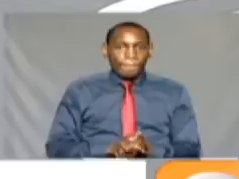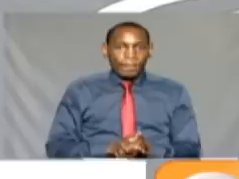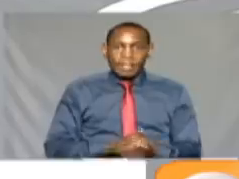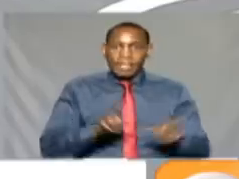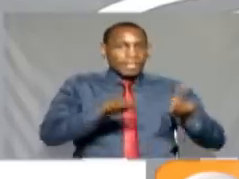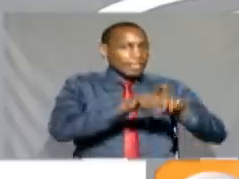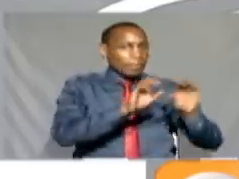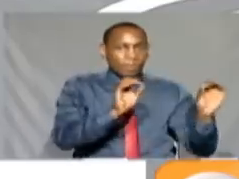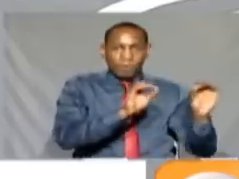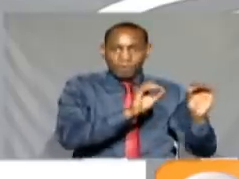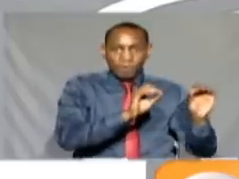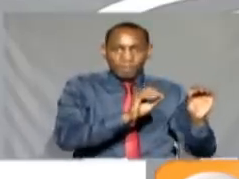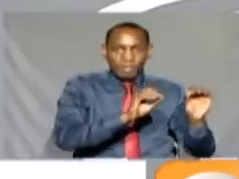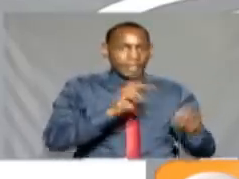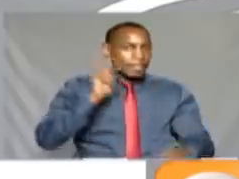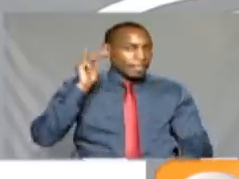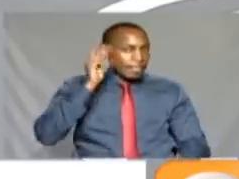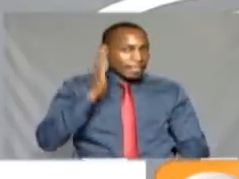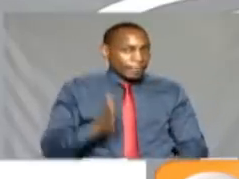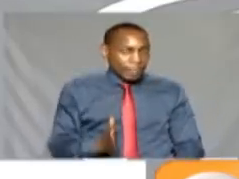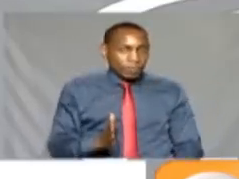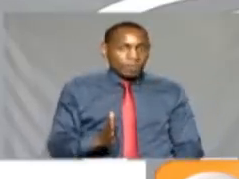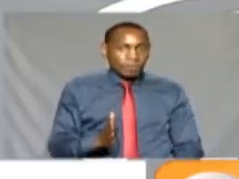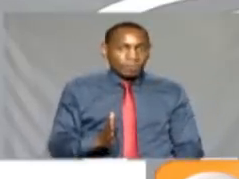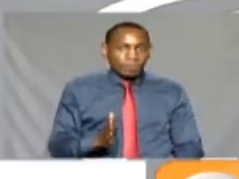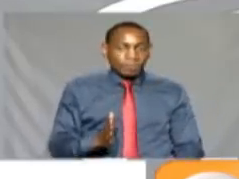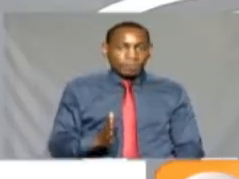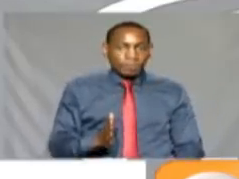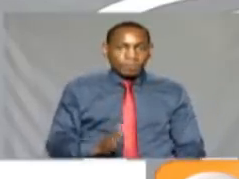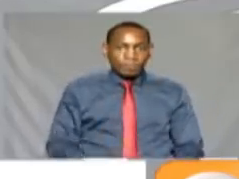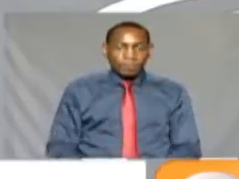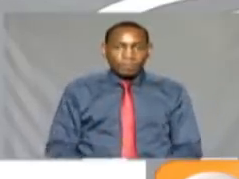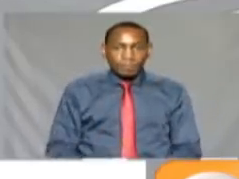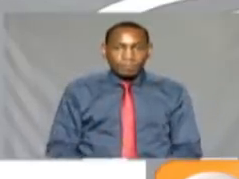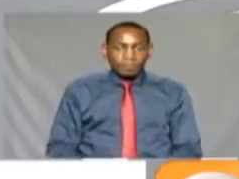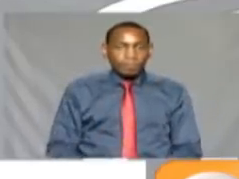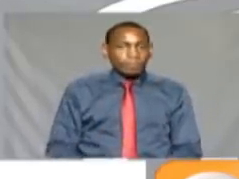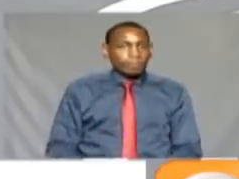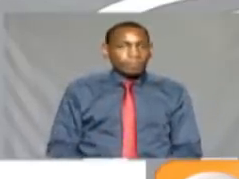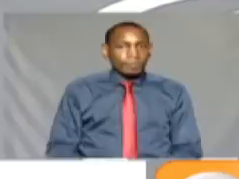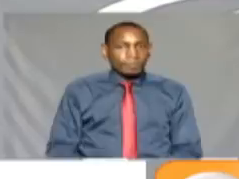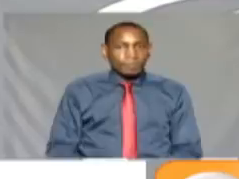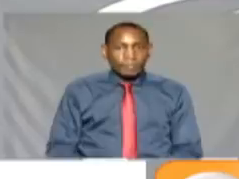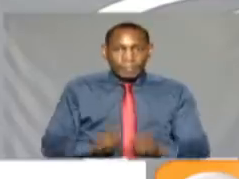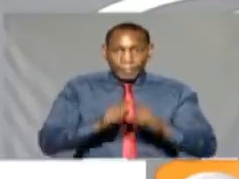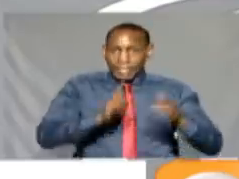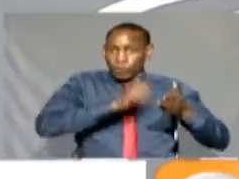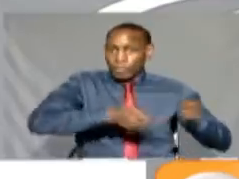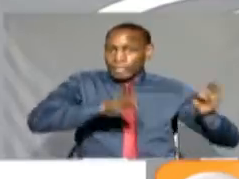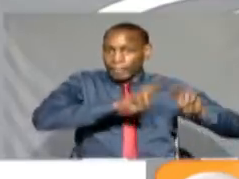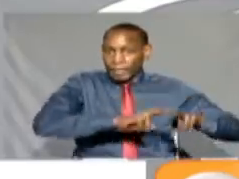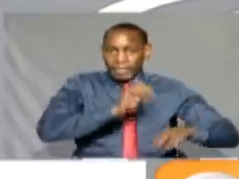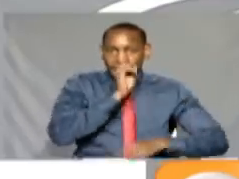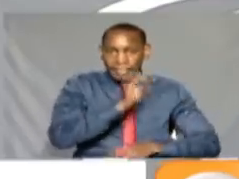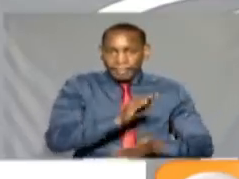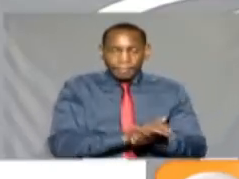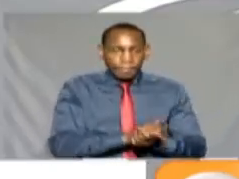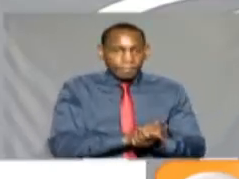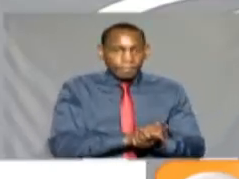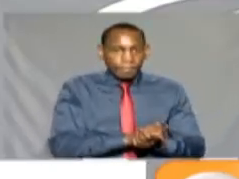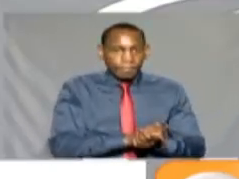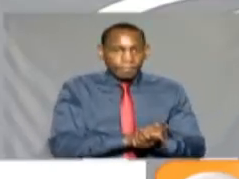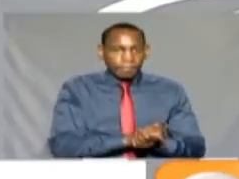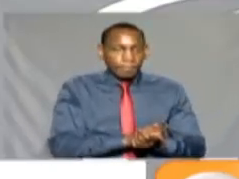not. You know, I can see, actually, you're right. There's something interesting. There's some twist. No, but what's happening, Jeff, is if you listen to